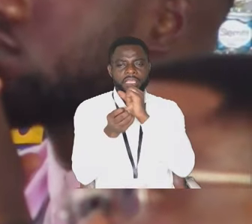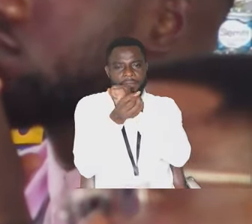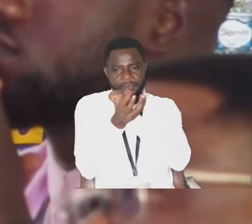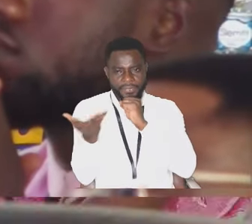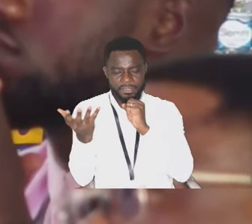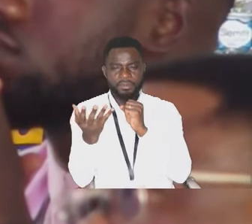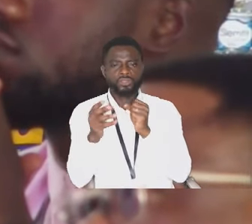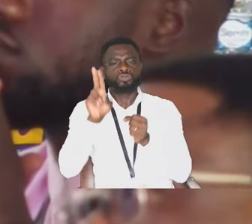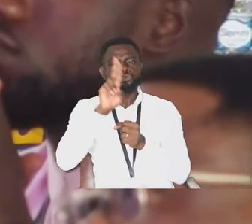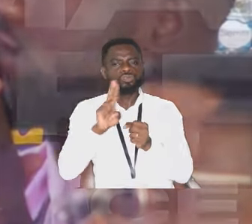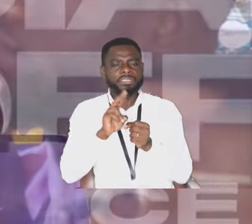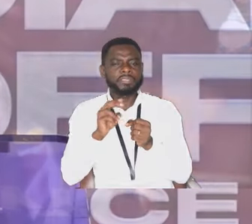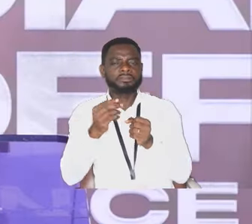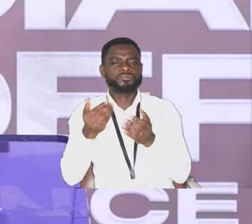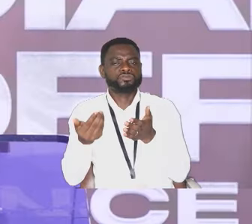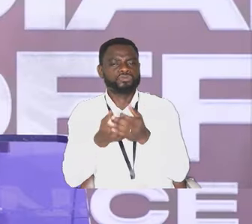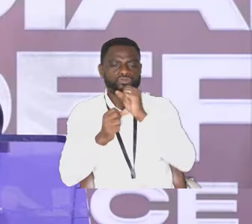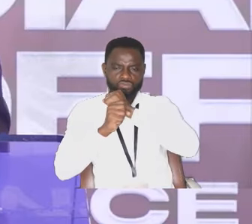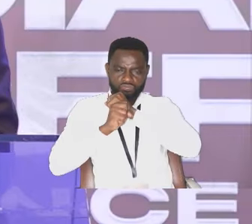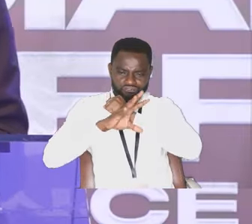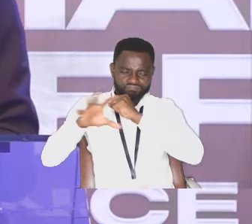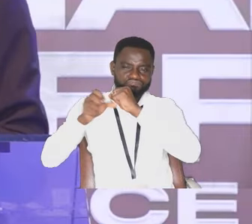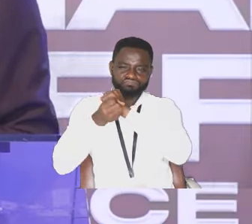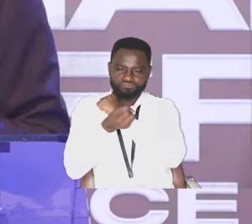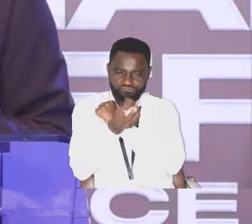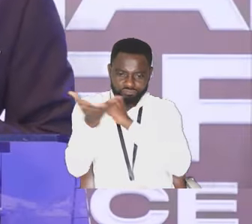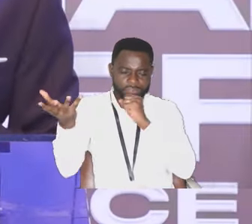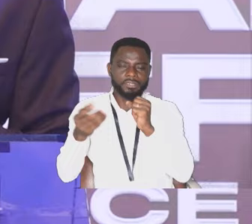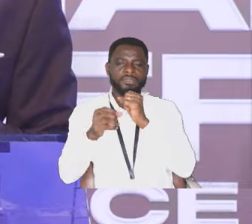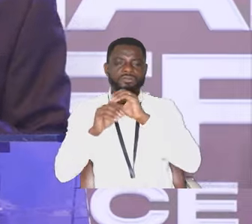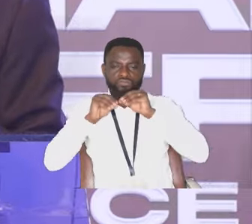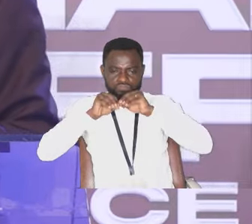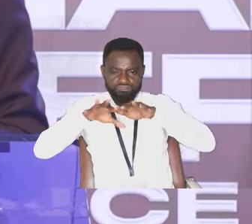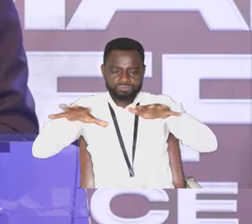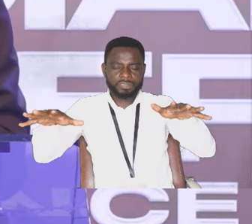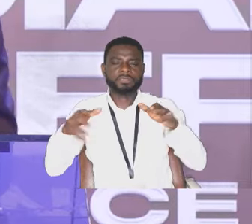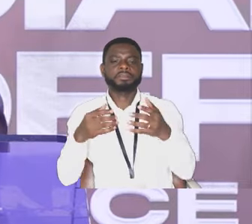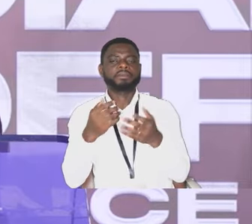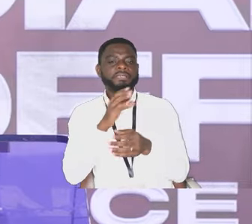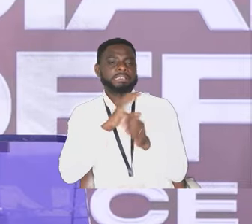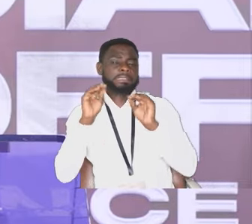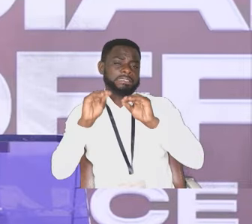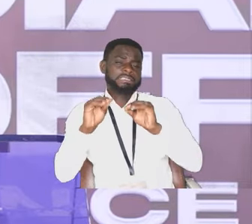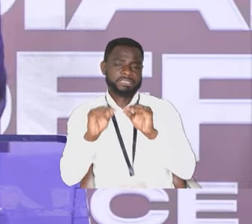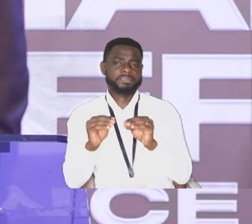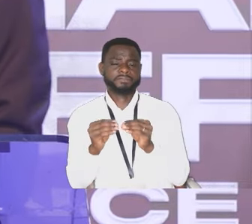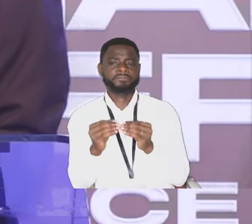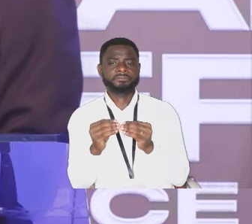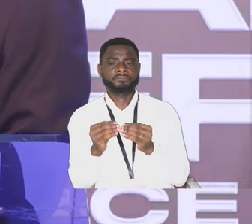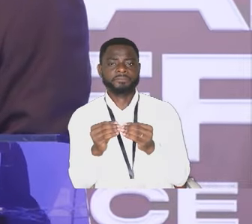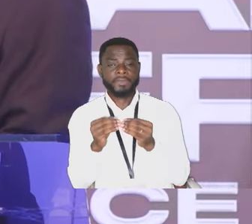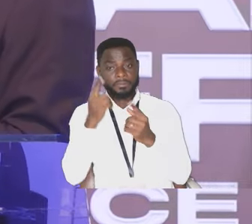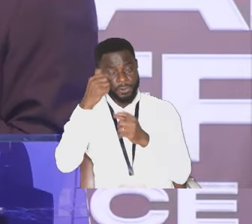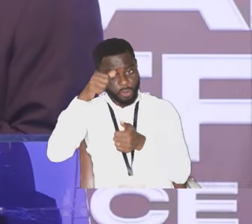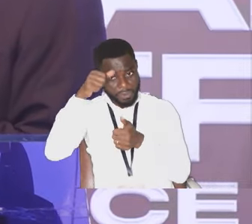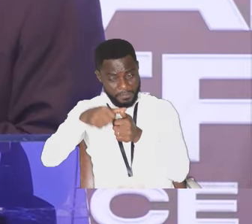modern platforms to spread Christian teachings and values in a secularized world. Because If you also bear in mind